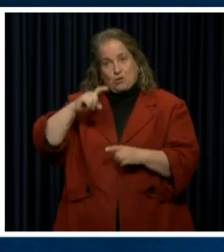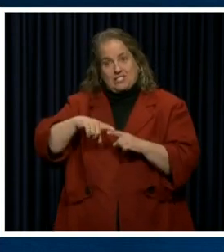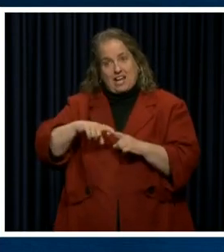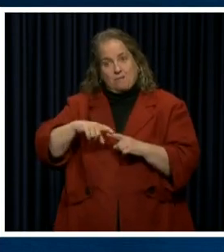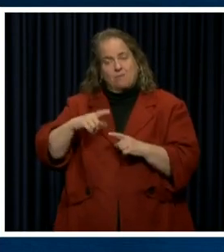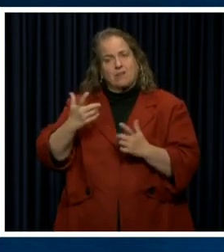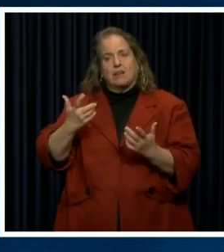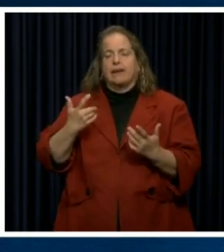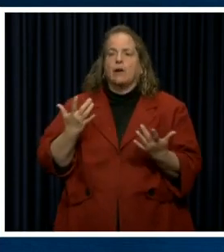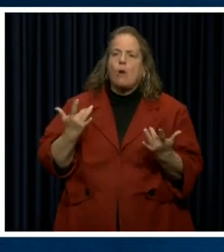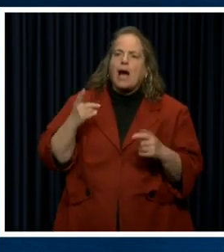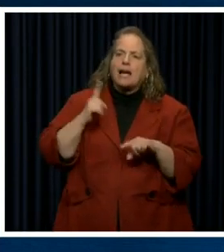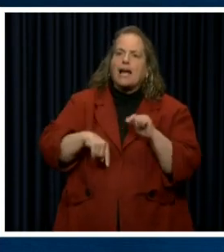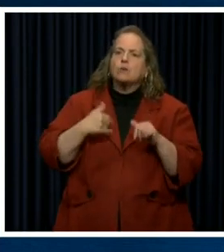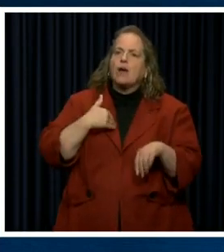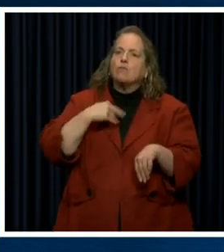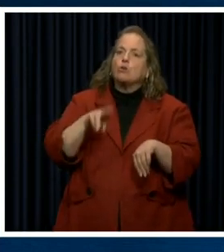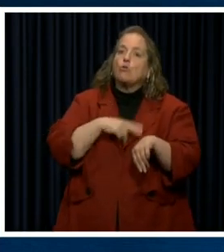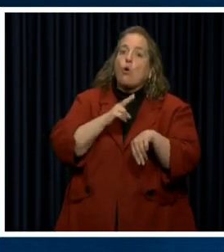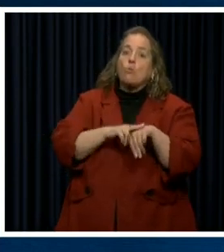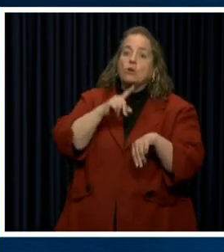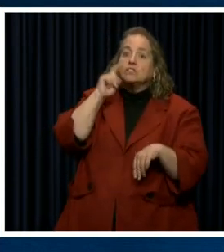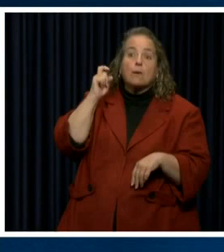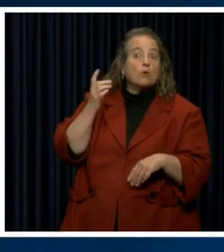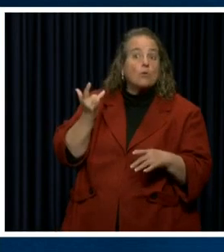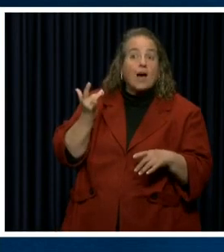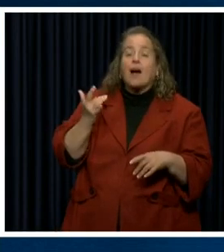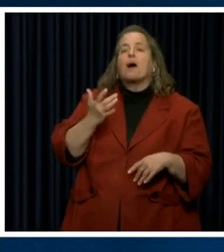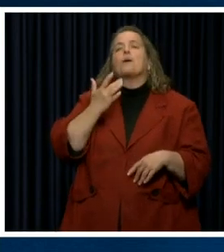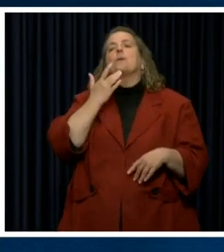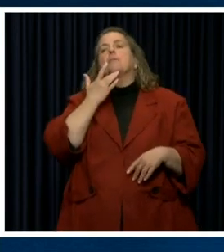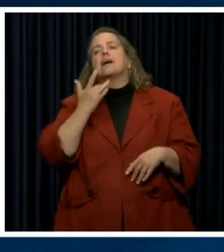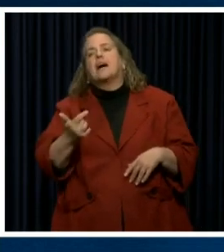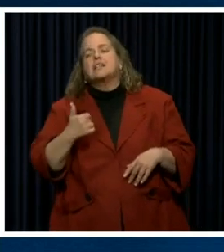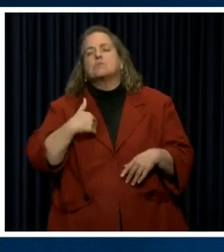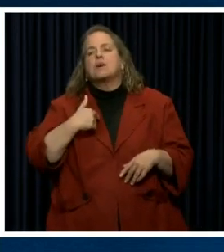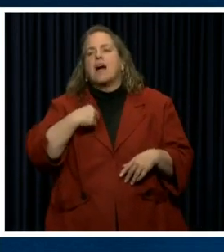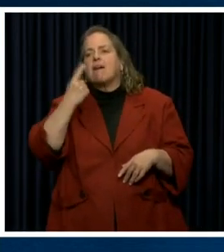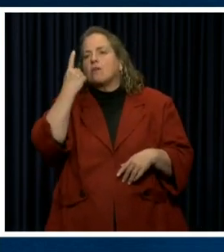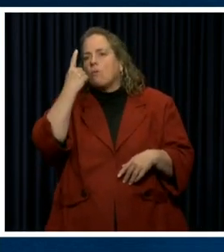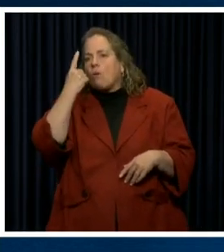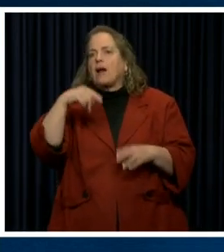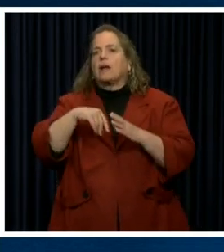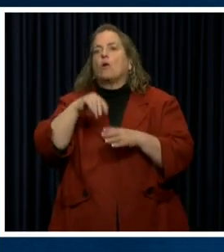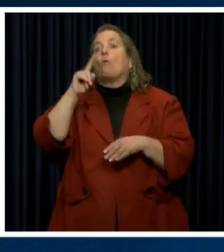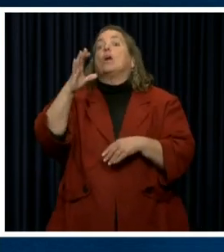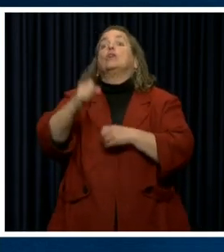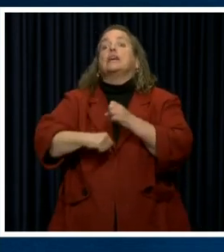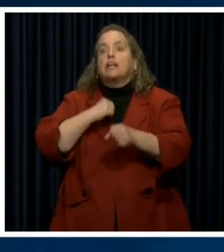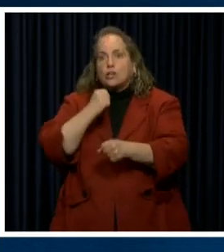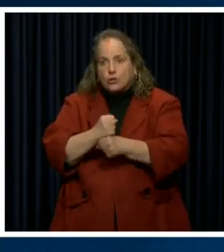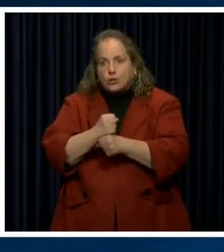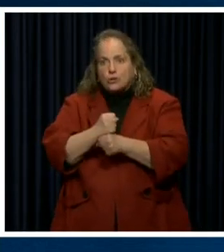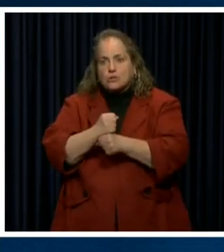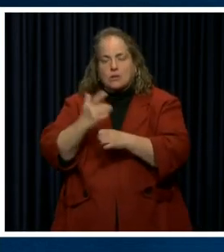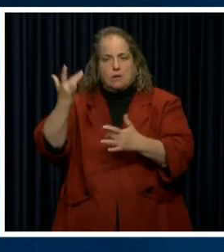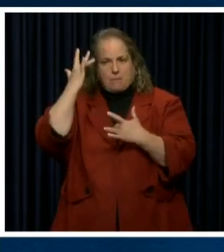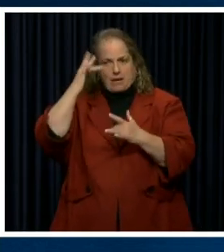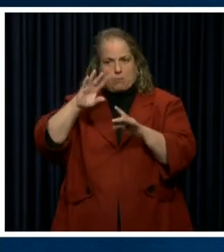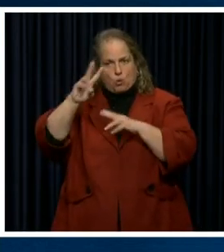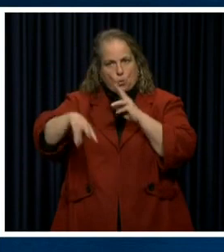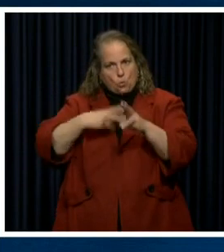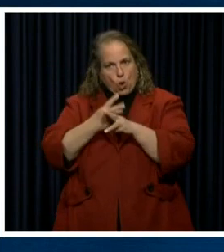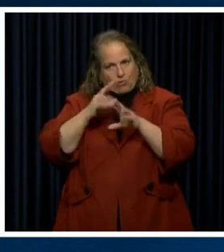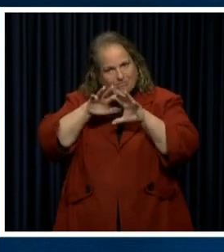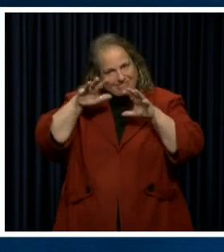can't we have a normal summer? And the answer is because we have a 1 every 100-year worldwide health pandemic. This is a good kind of reminder that there is still